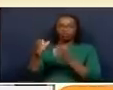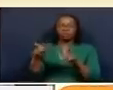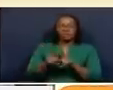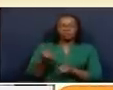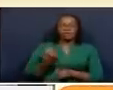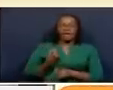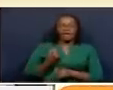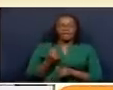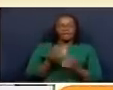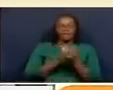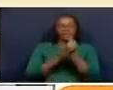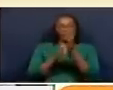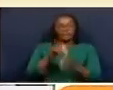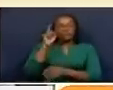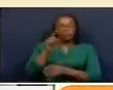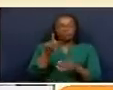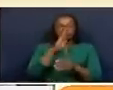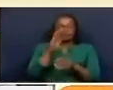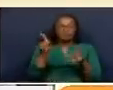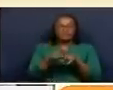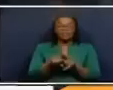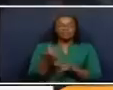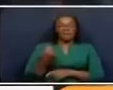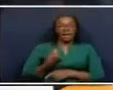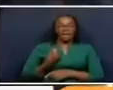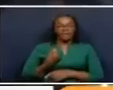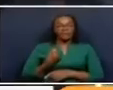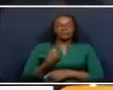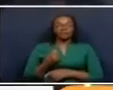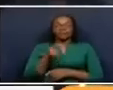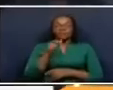must be regal without being alienated. Yeah. You've danced for too long.